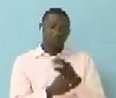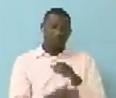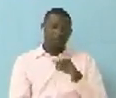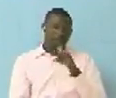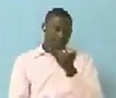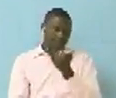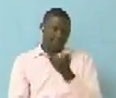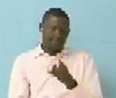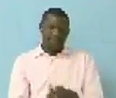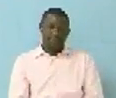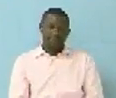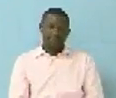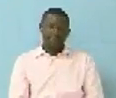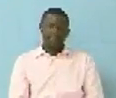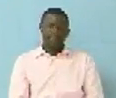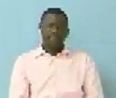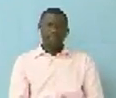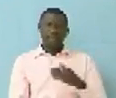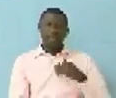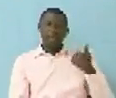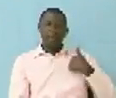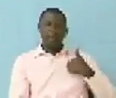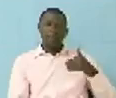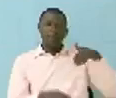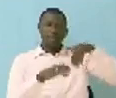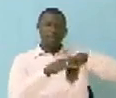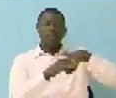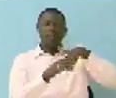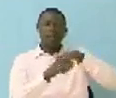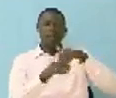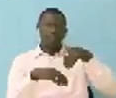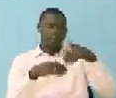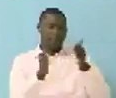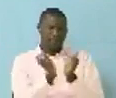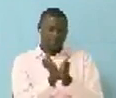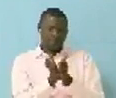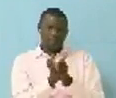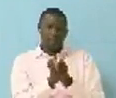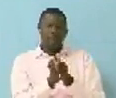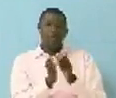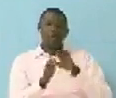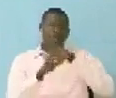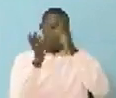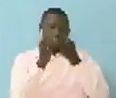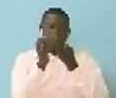Yes. The elements within the panel we are reporting to him. We